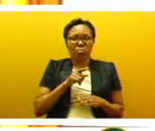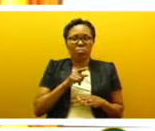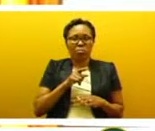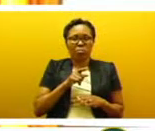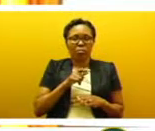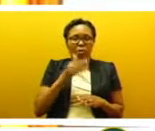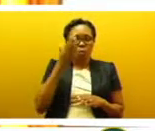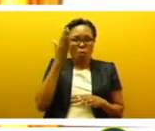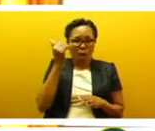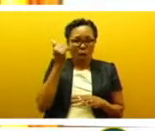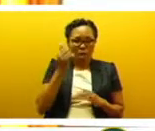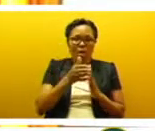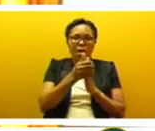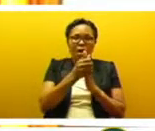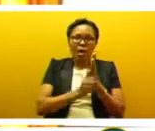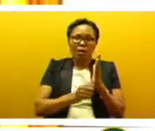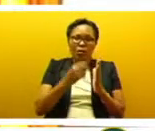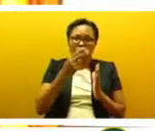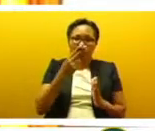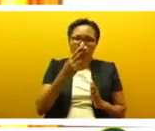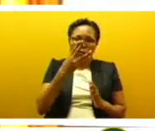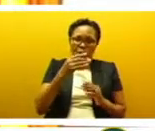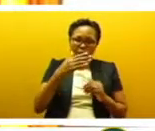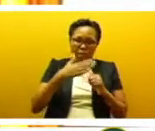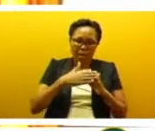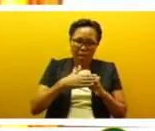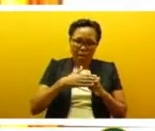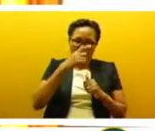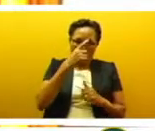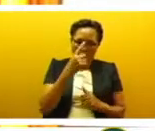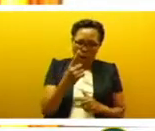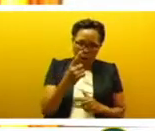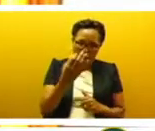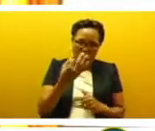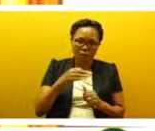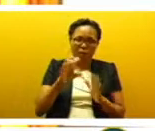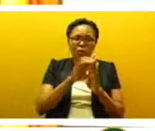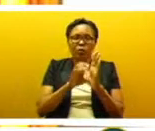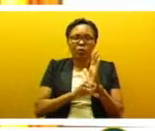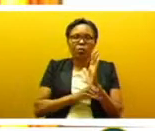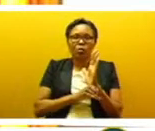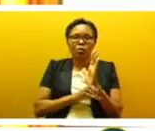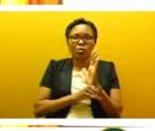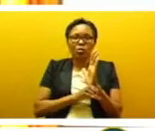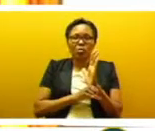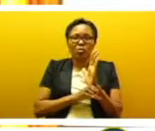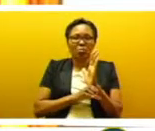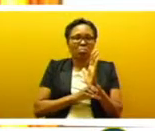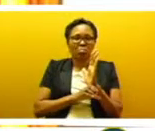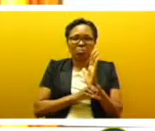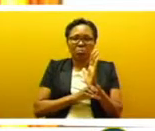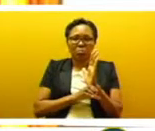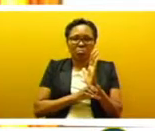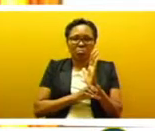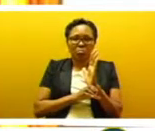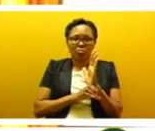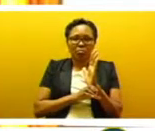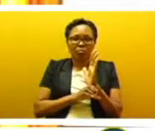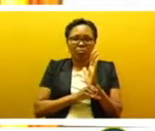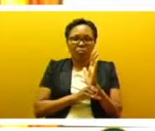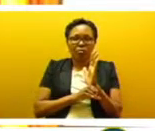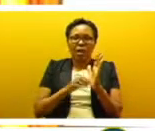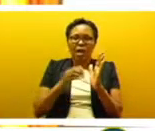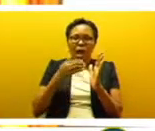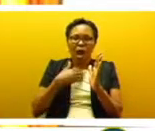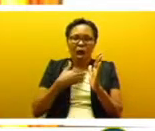Article 249(1) of the Constitution does not contemplate an imperial